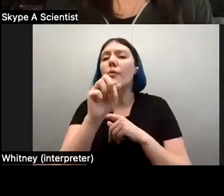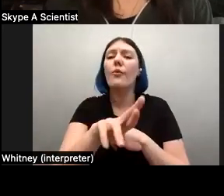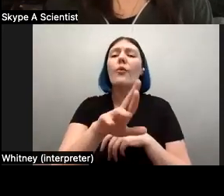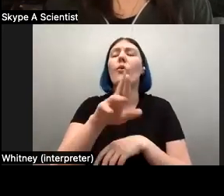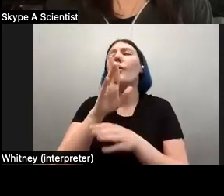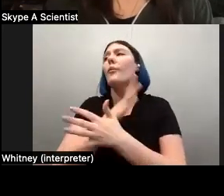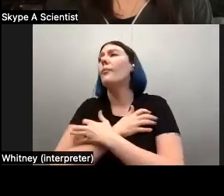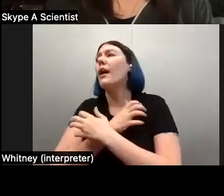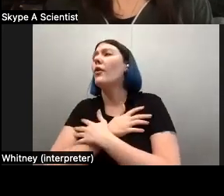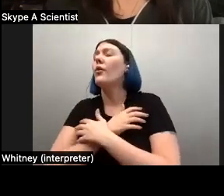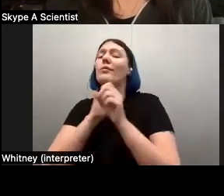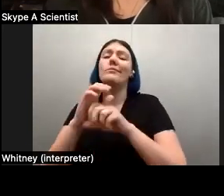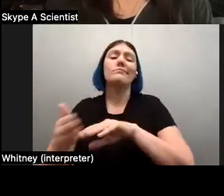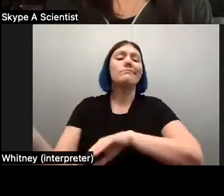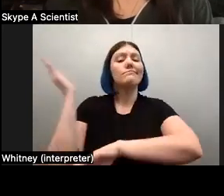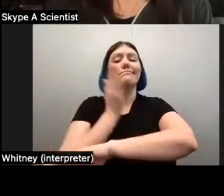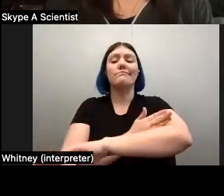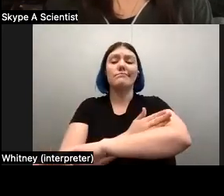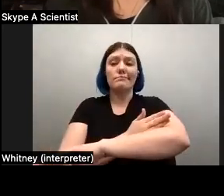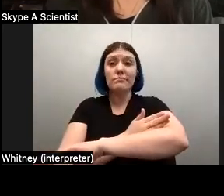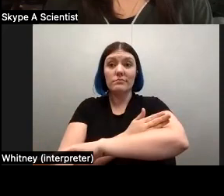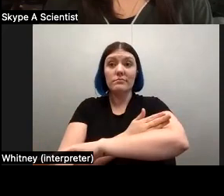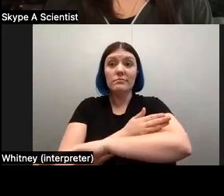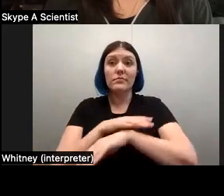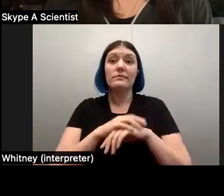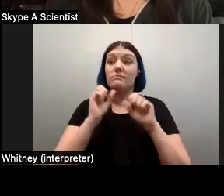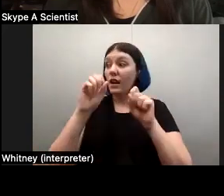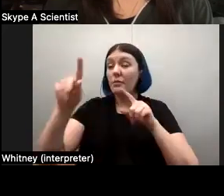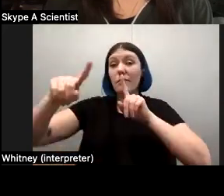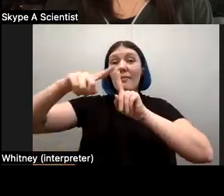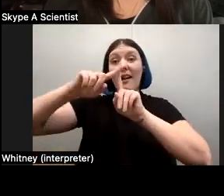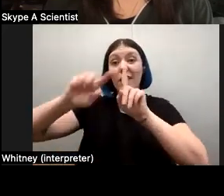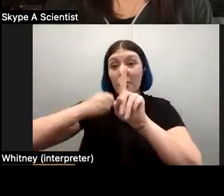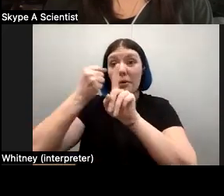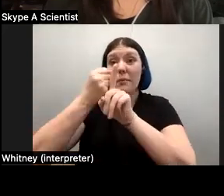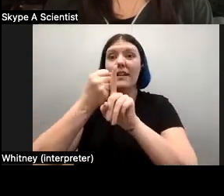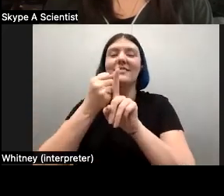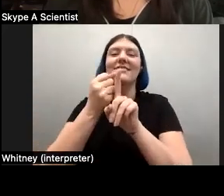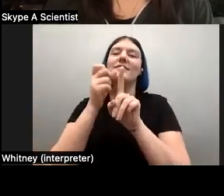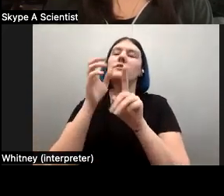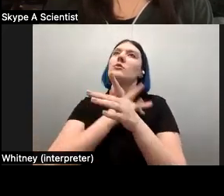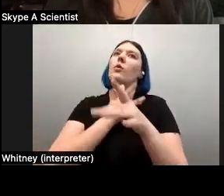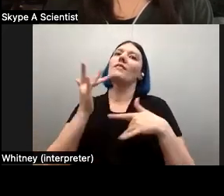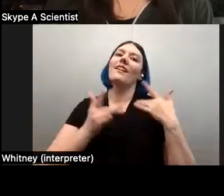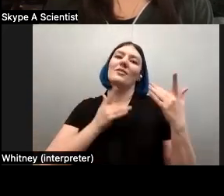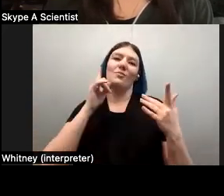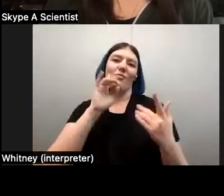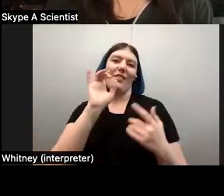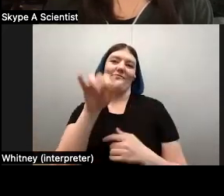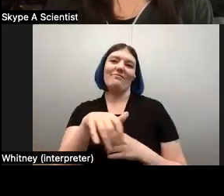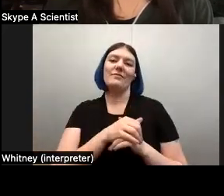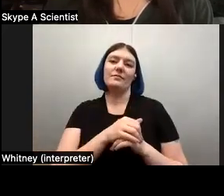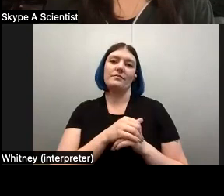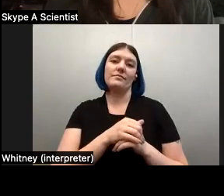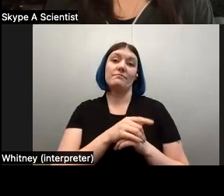improve the system. We can have a really positive impact. And that's always really exciting to hear about, and to know that you can go out there and become